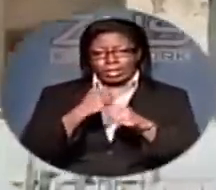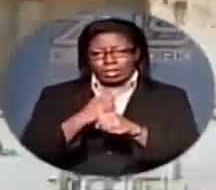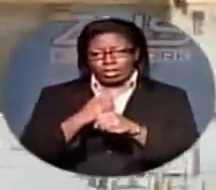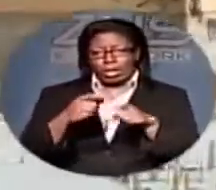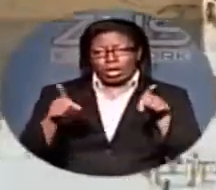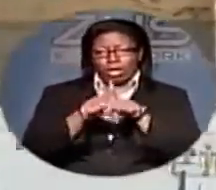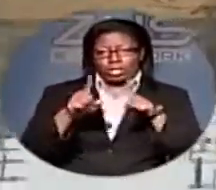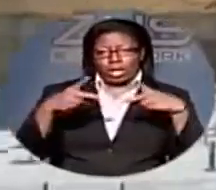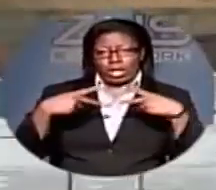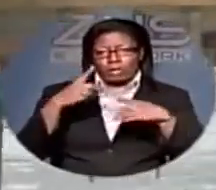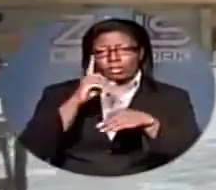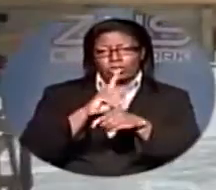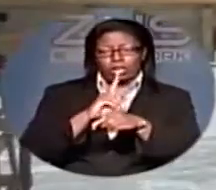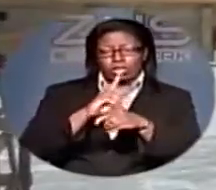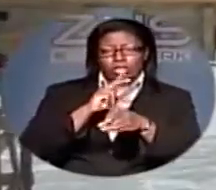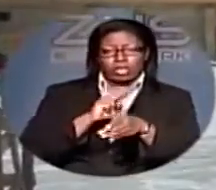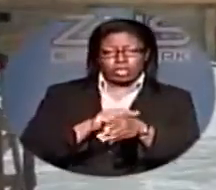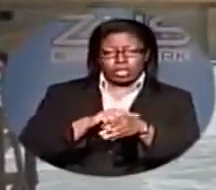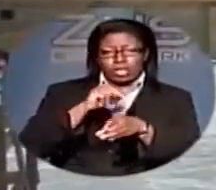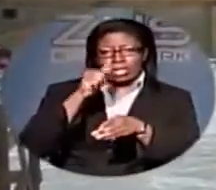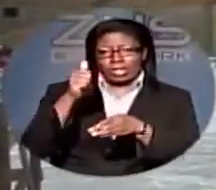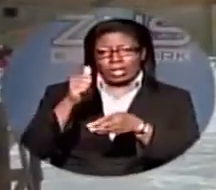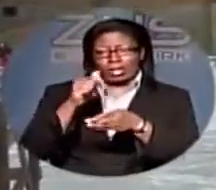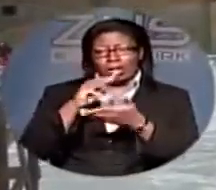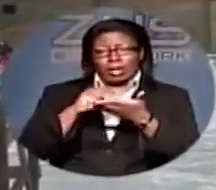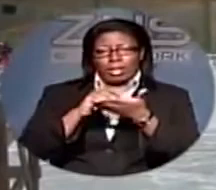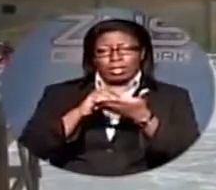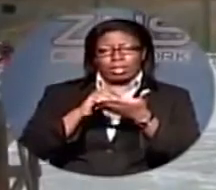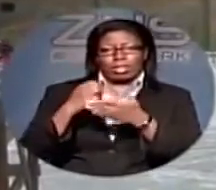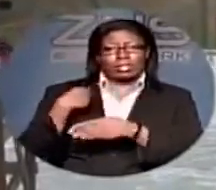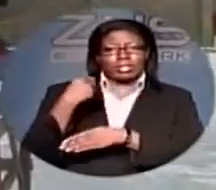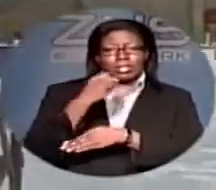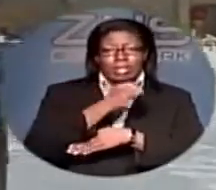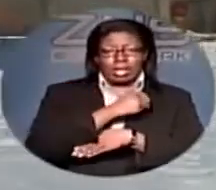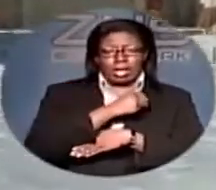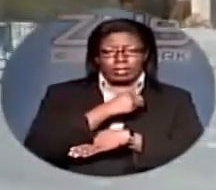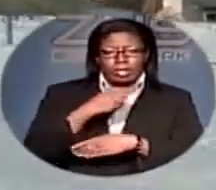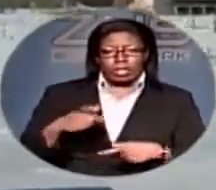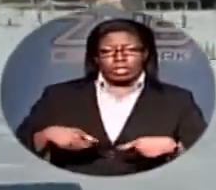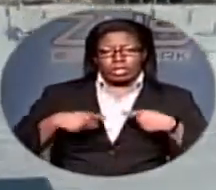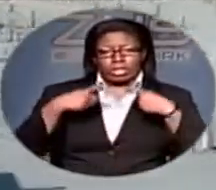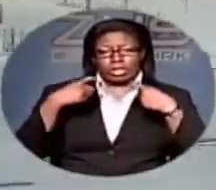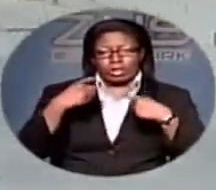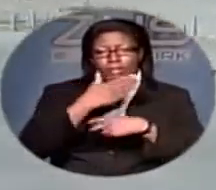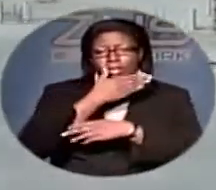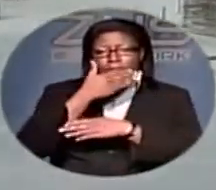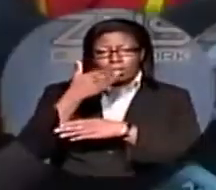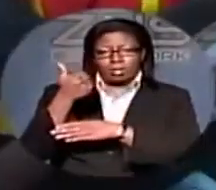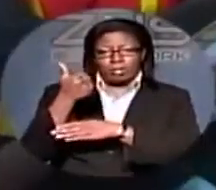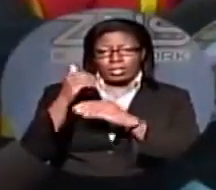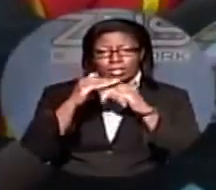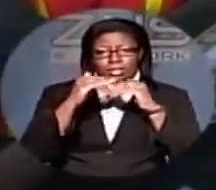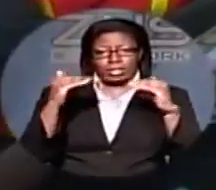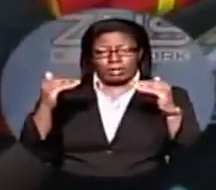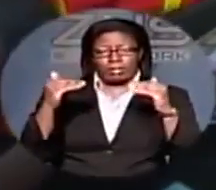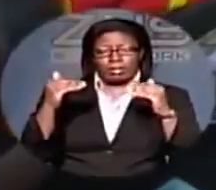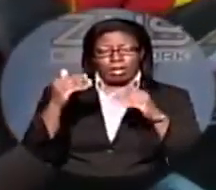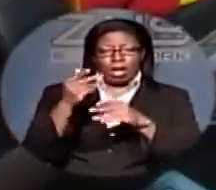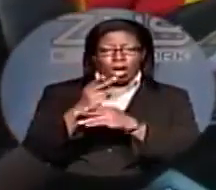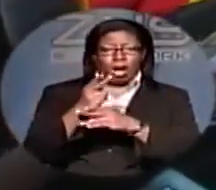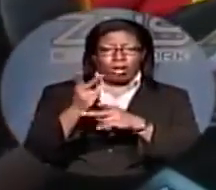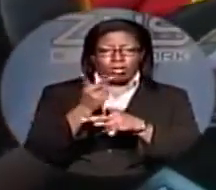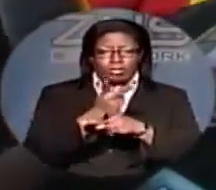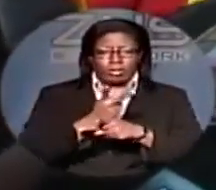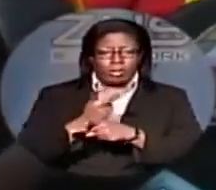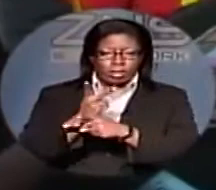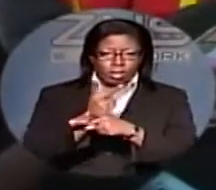offer doctors, nurses, and other medical staff the space and equipment to deliver the best levels of health care possible. We have,